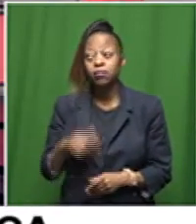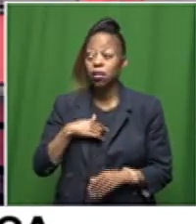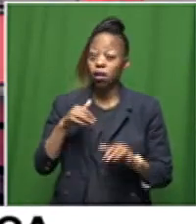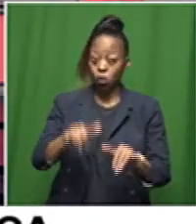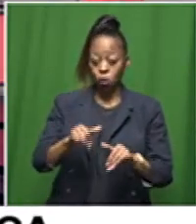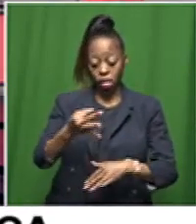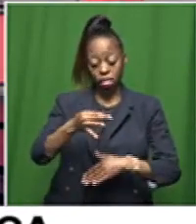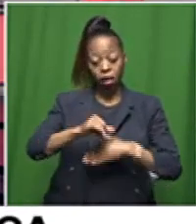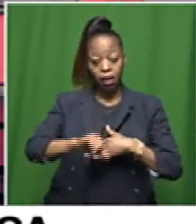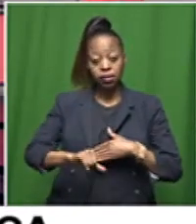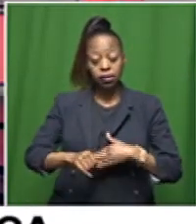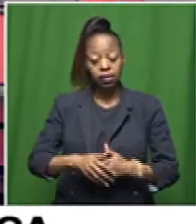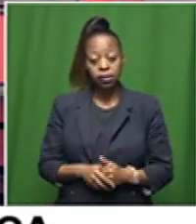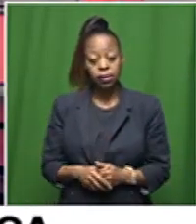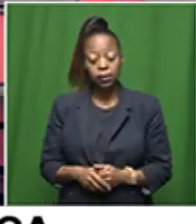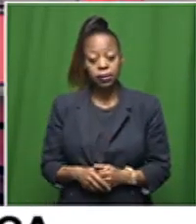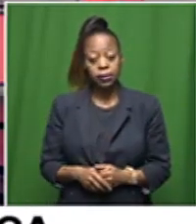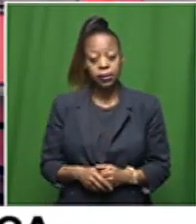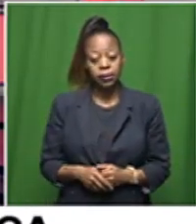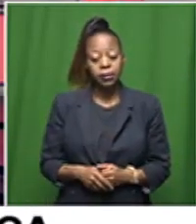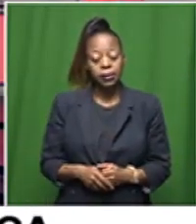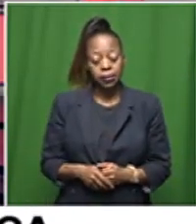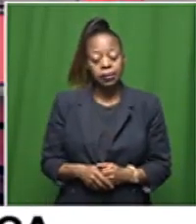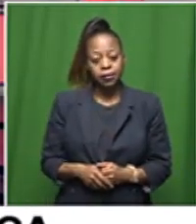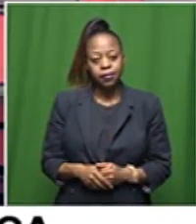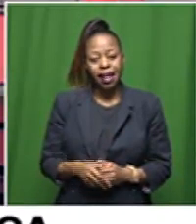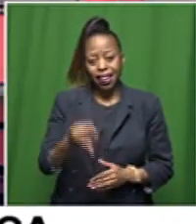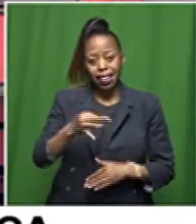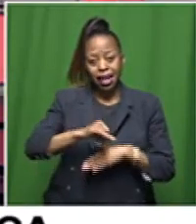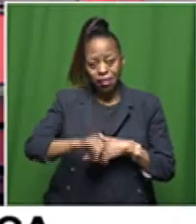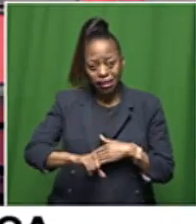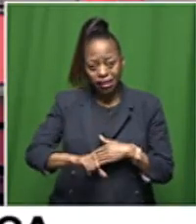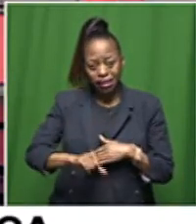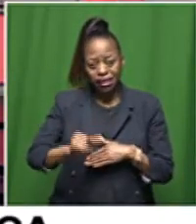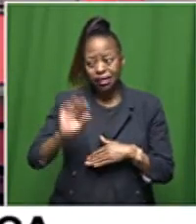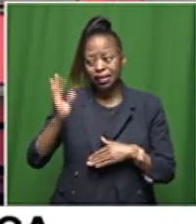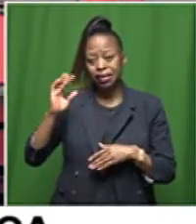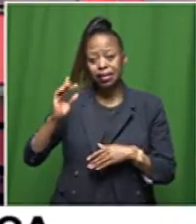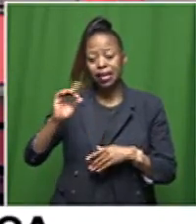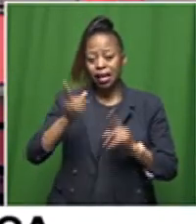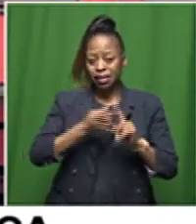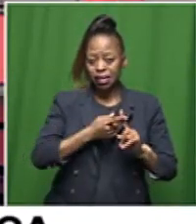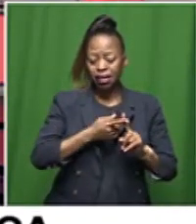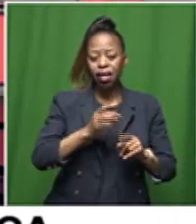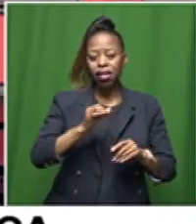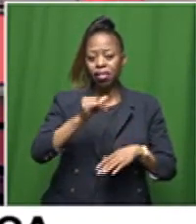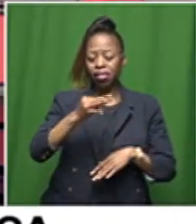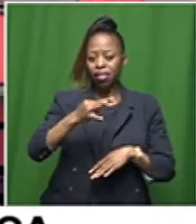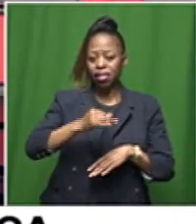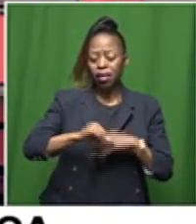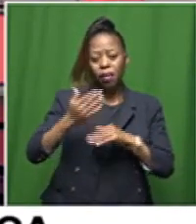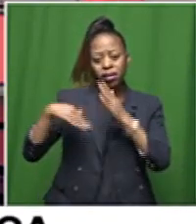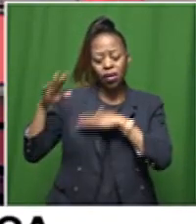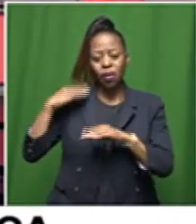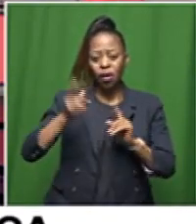waiting for 3 months now. Sure. Yeah. 3 months. So 3 months ago was the car accident, and since then you were into the hospital